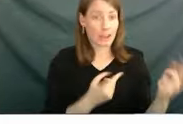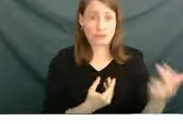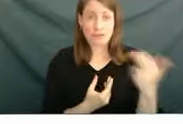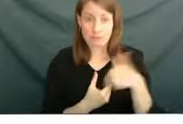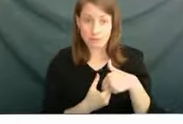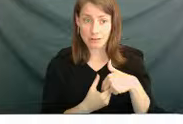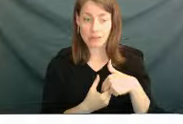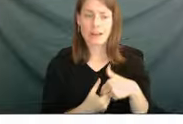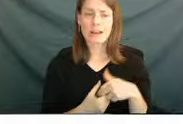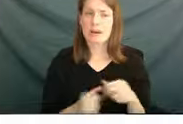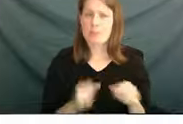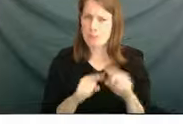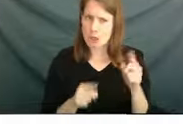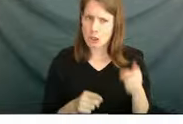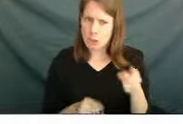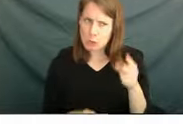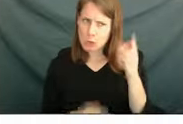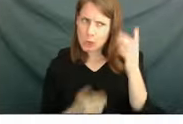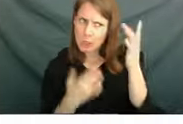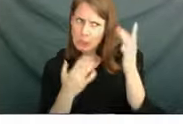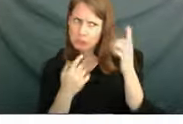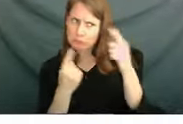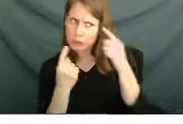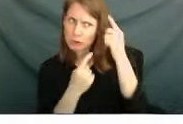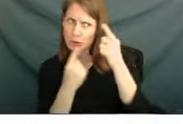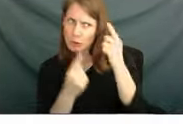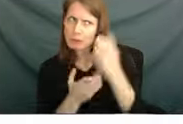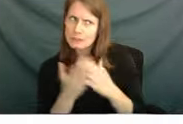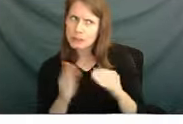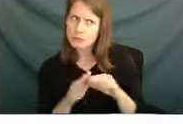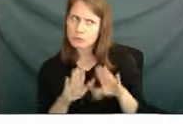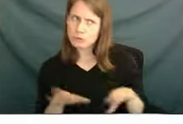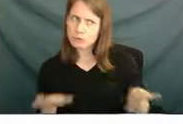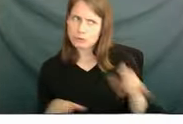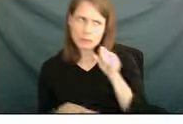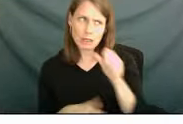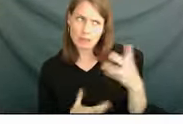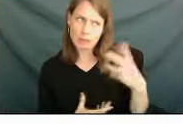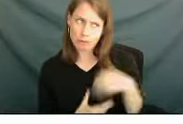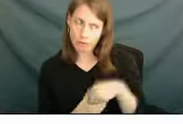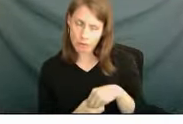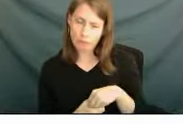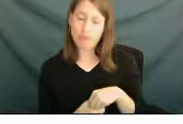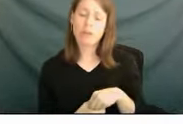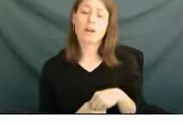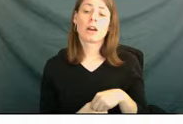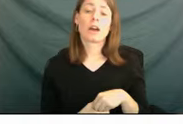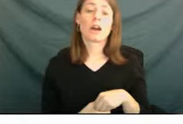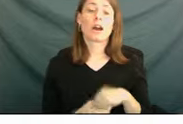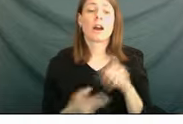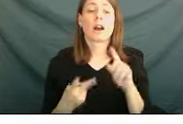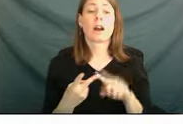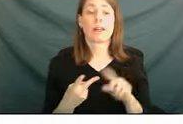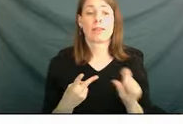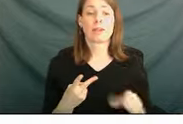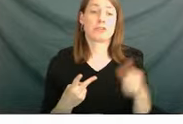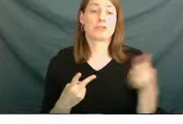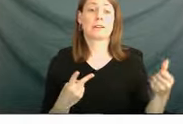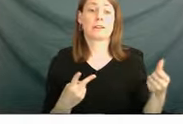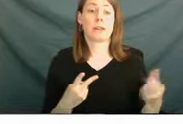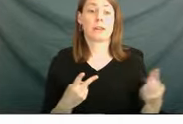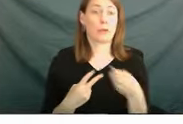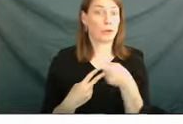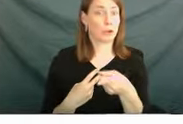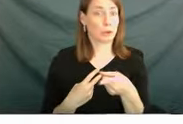be engaged with the exercise as a whole. There's another imaginary you who walks into the room and